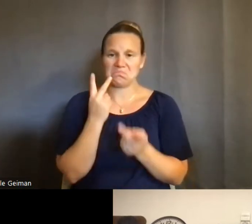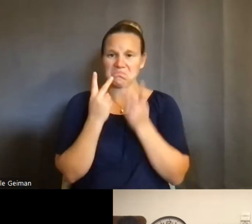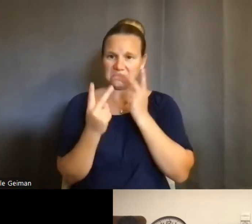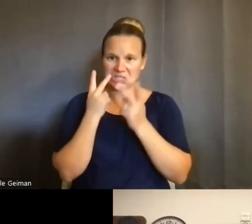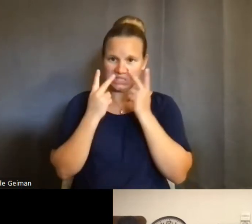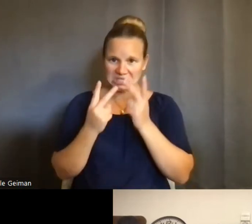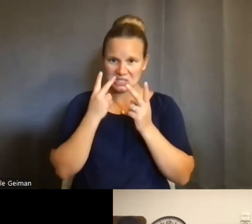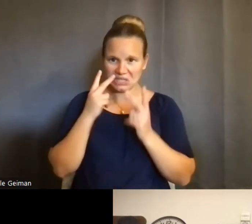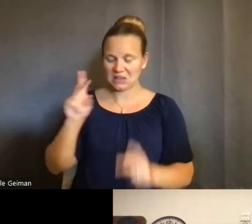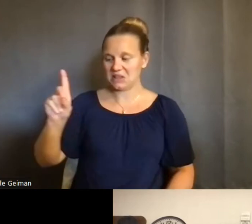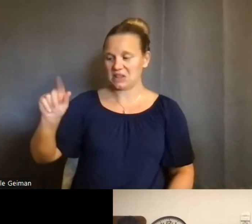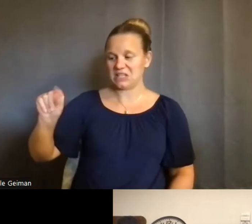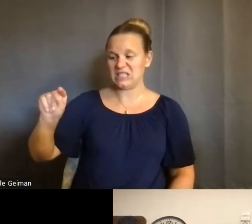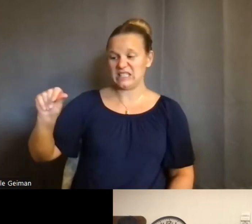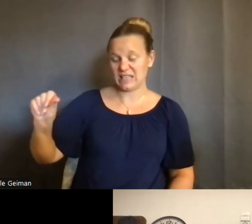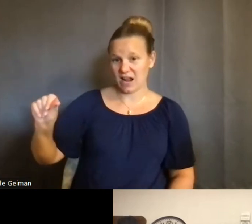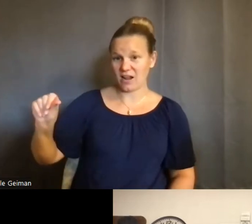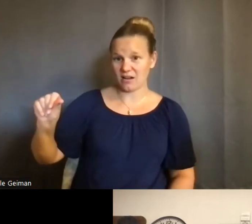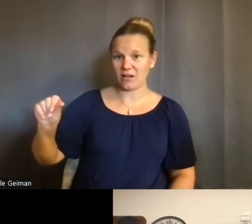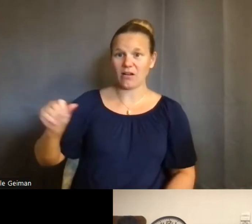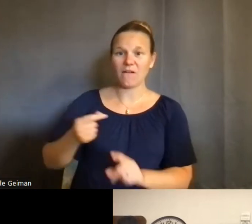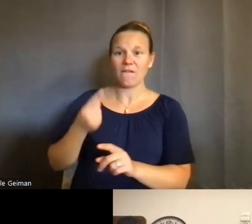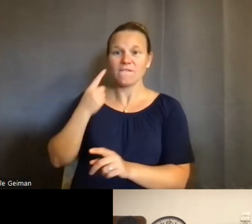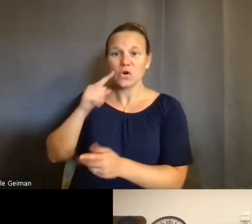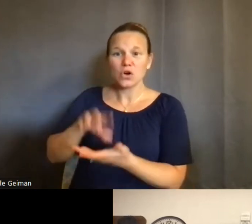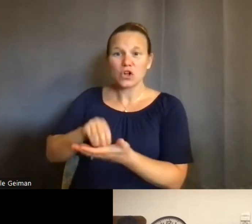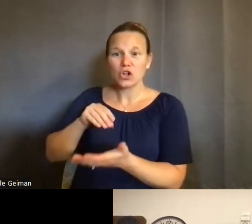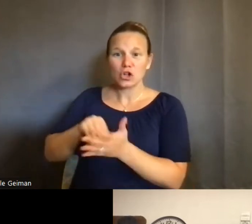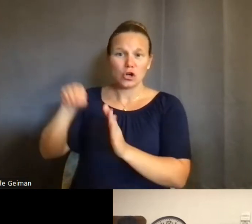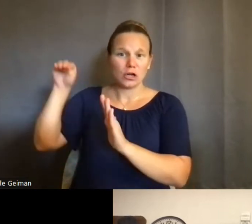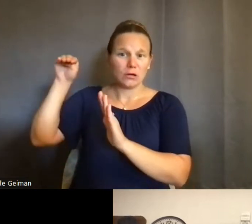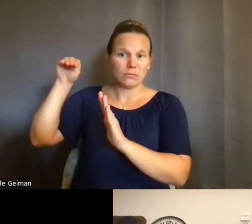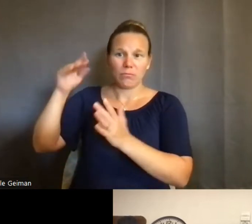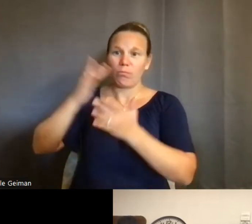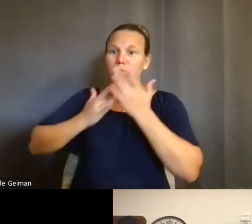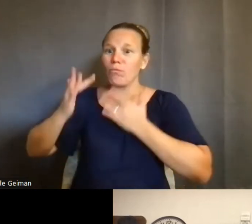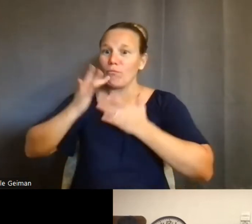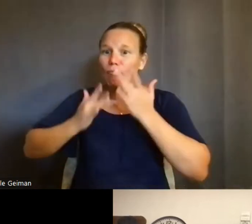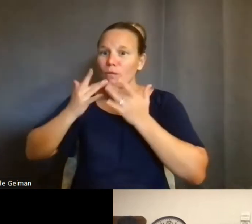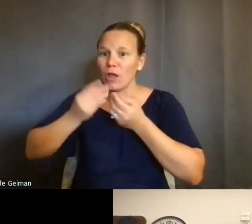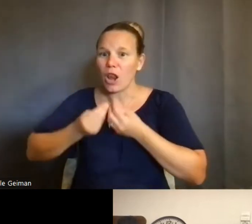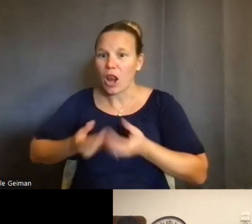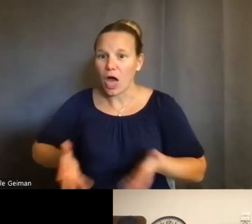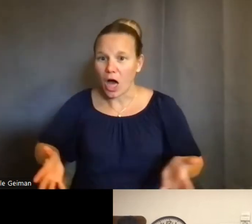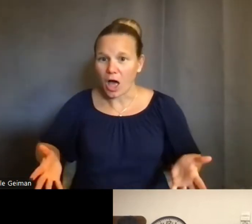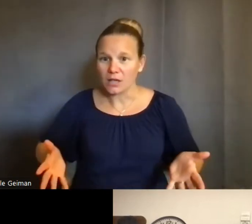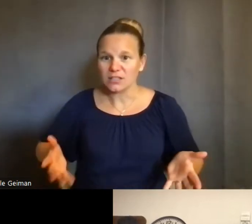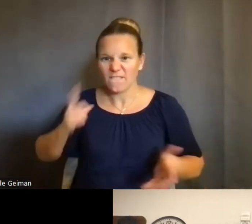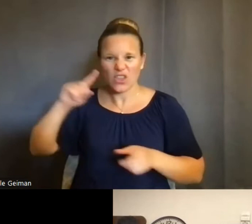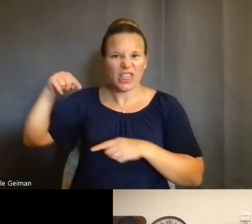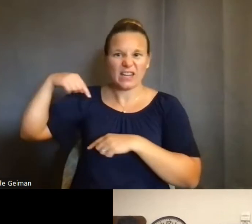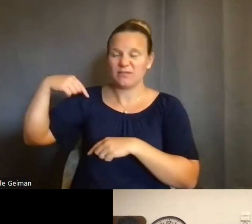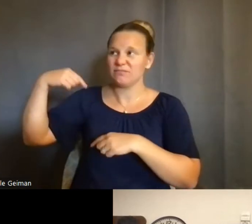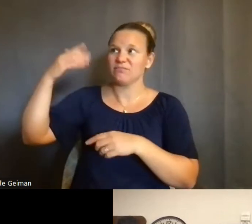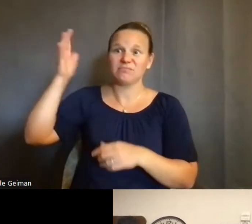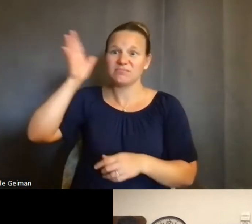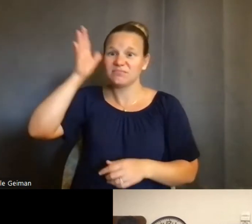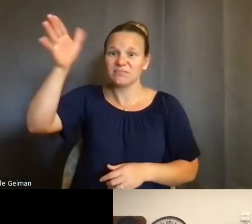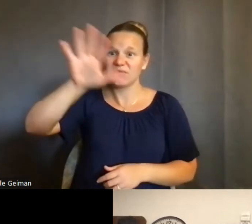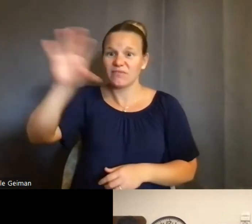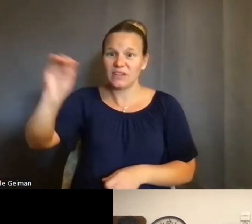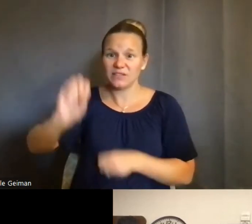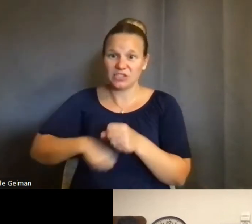years that occurred over the last 2, right? But we know that the impact was great, and that